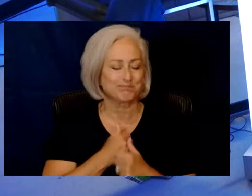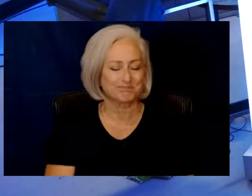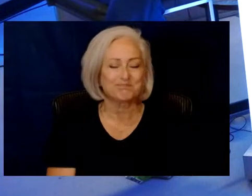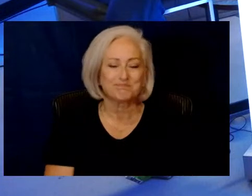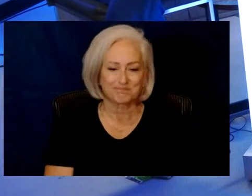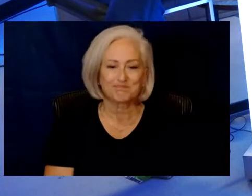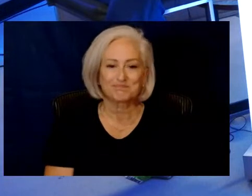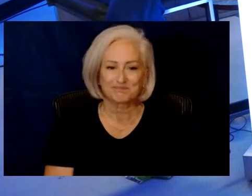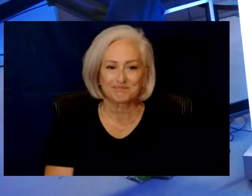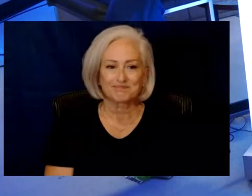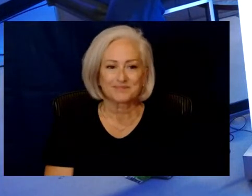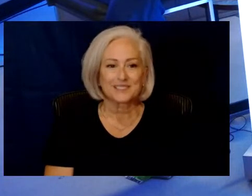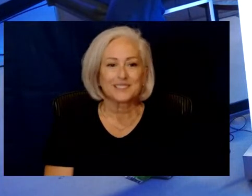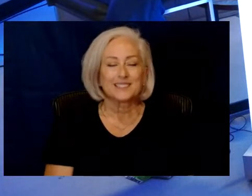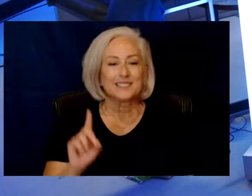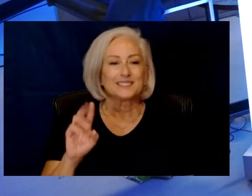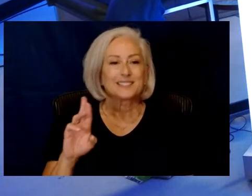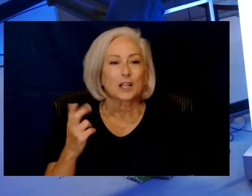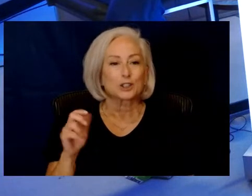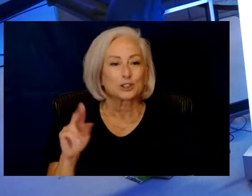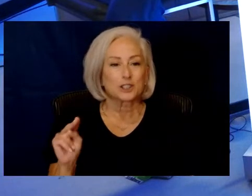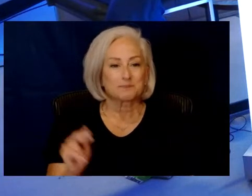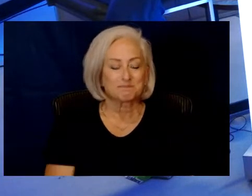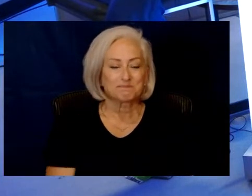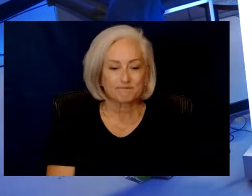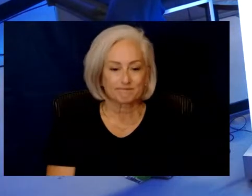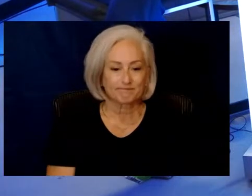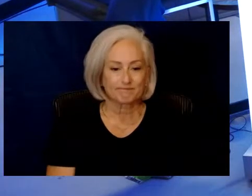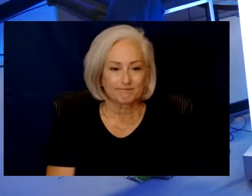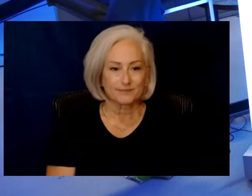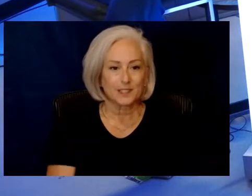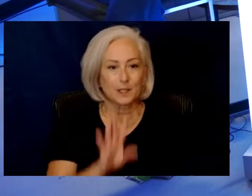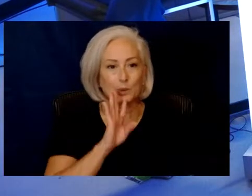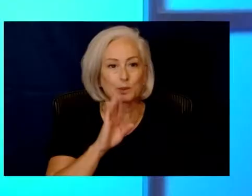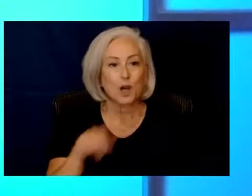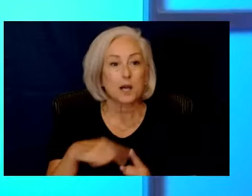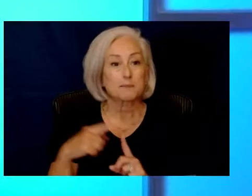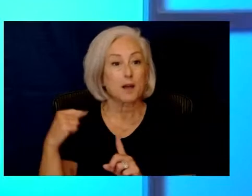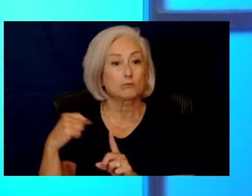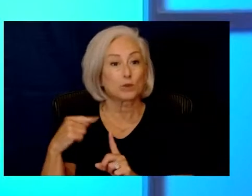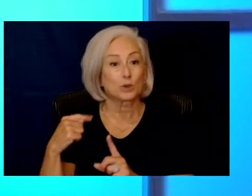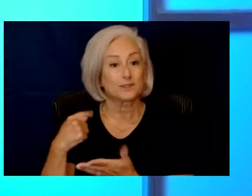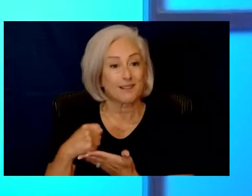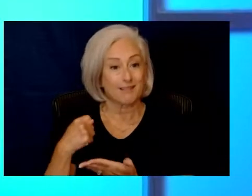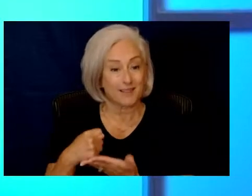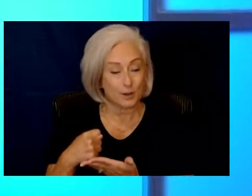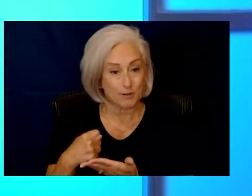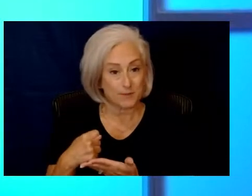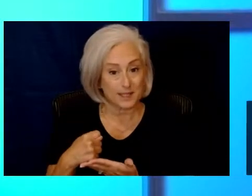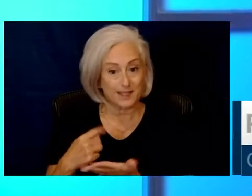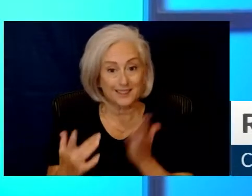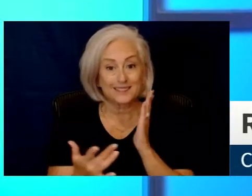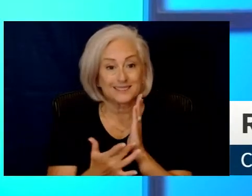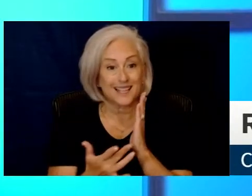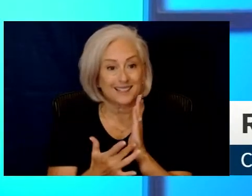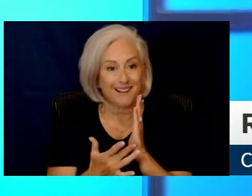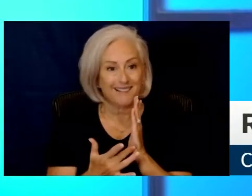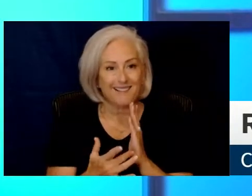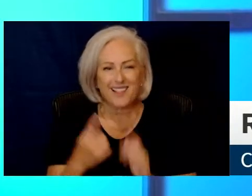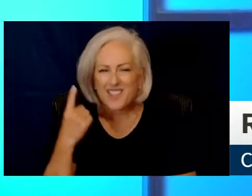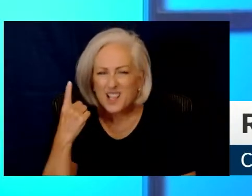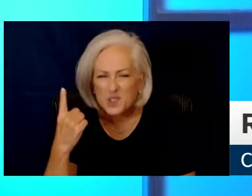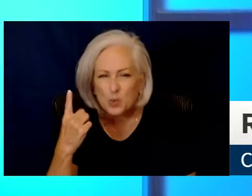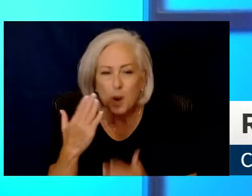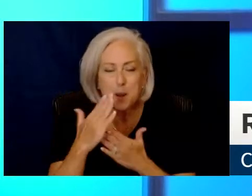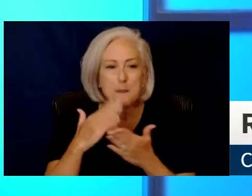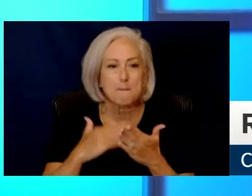Chen. Well, I think we've talked a lot about proton therapy and the technology. That's only one piece of cancer care. It's great to